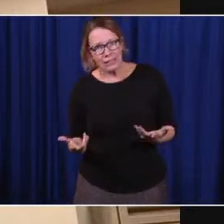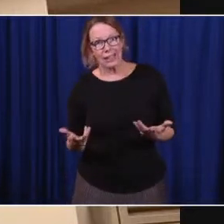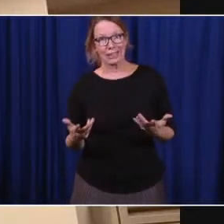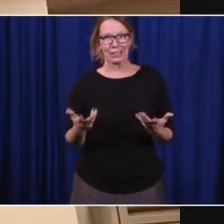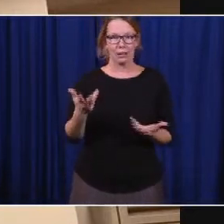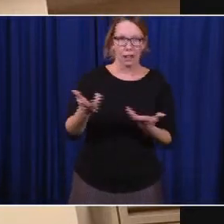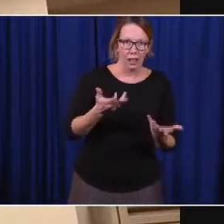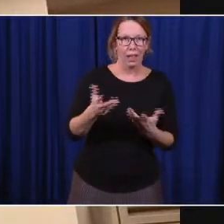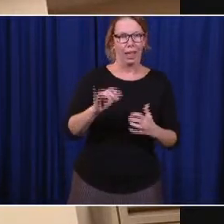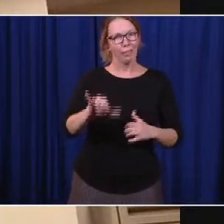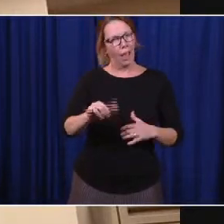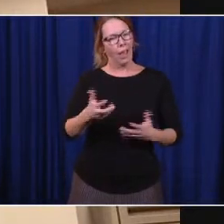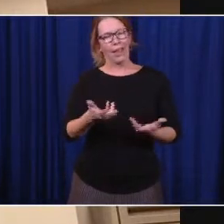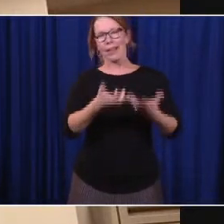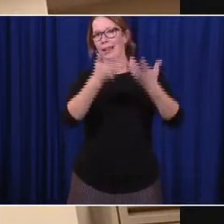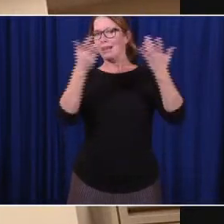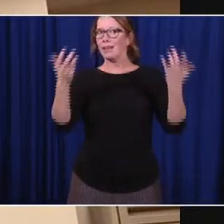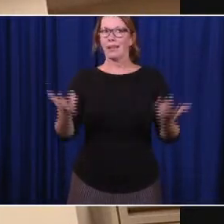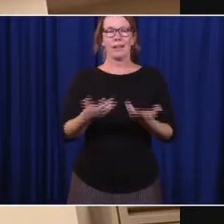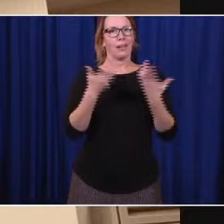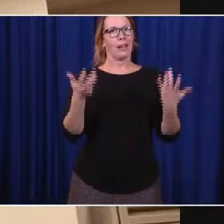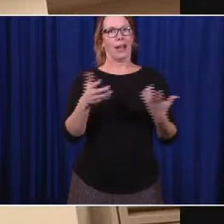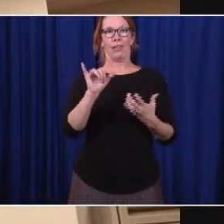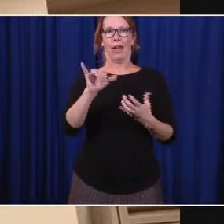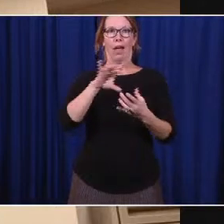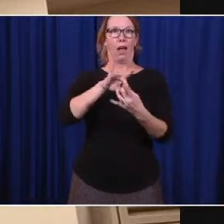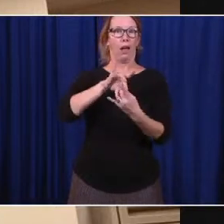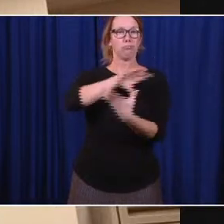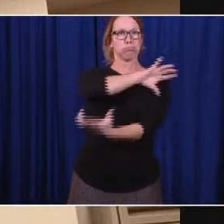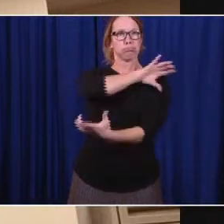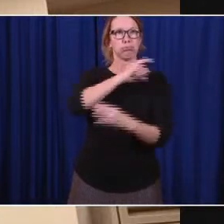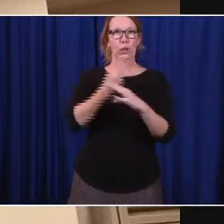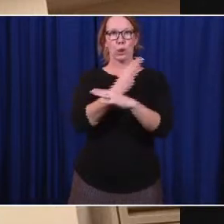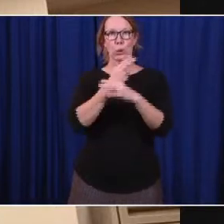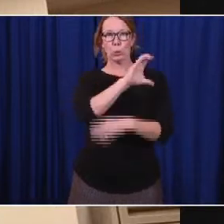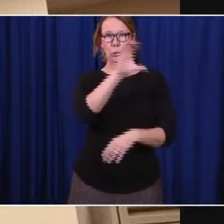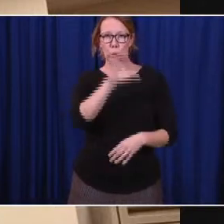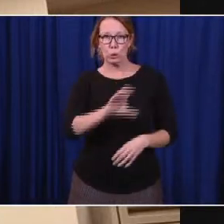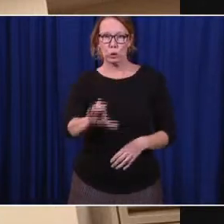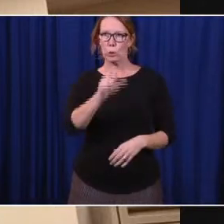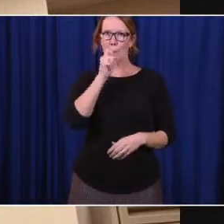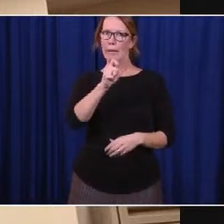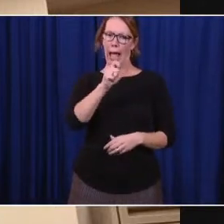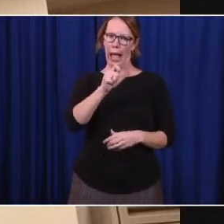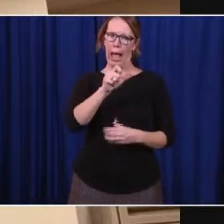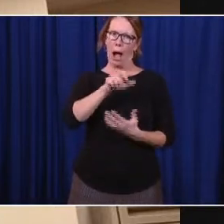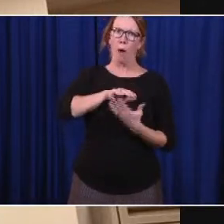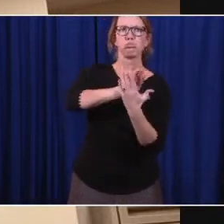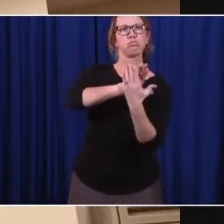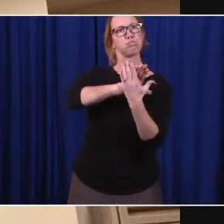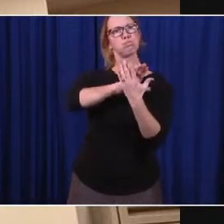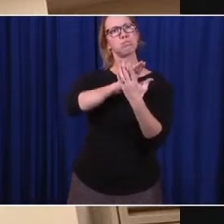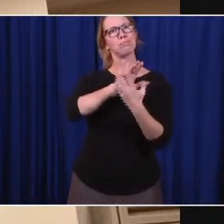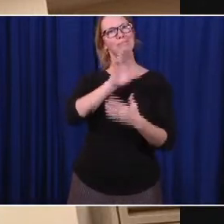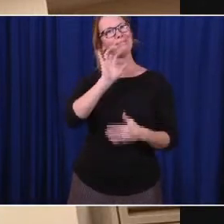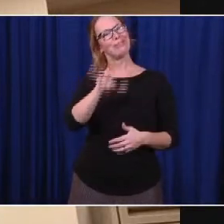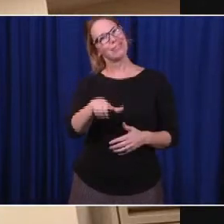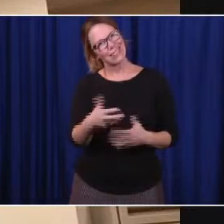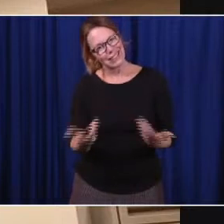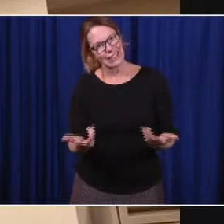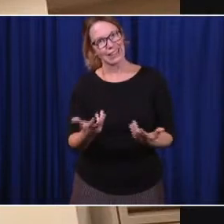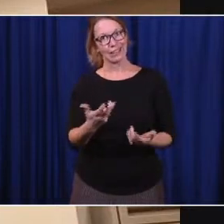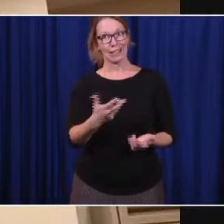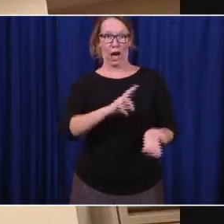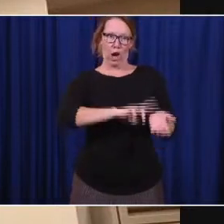COVID. And so again, having that disconnect with using Zoom instead of that personal one-on-one contact, that's what our nurses are to